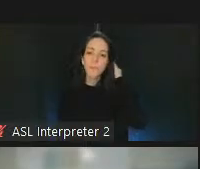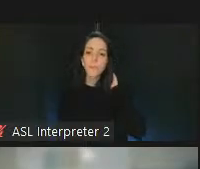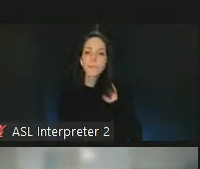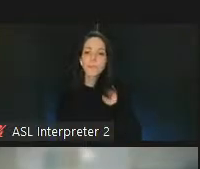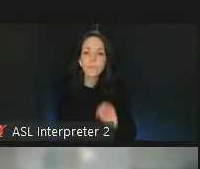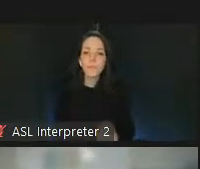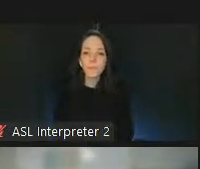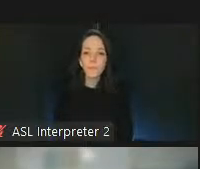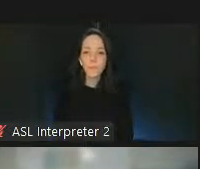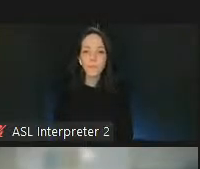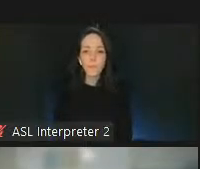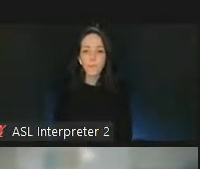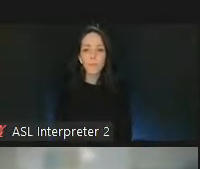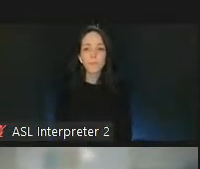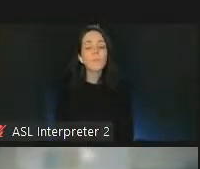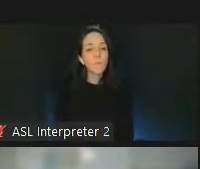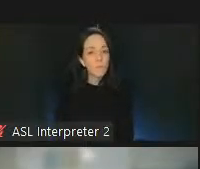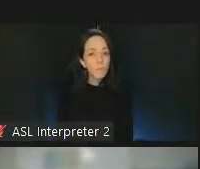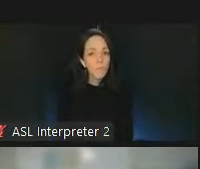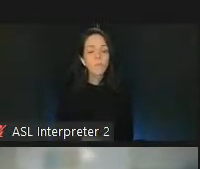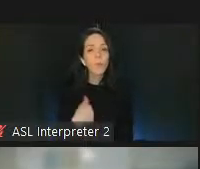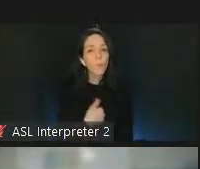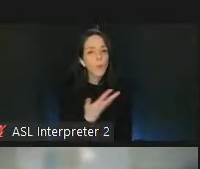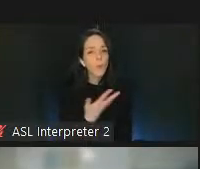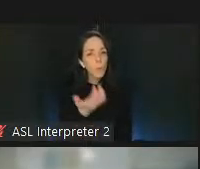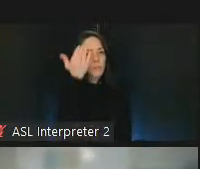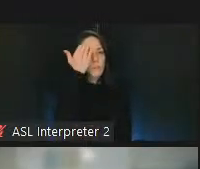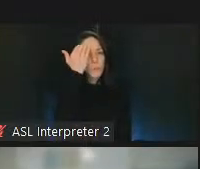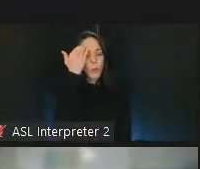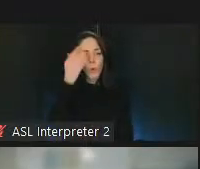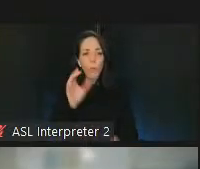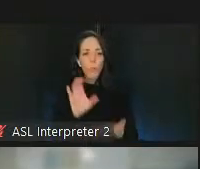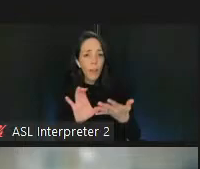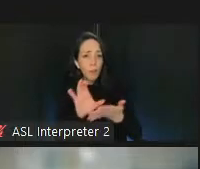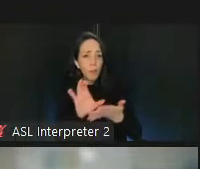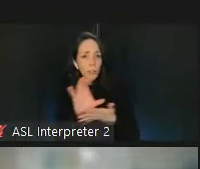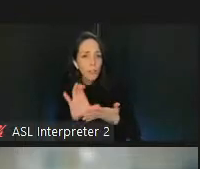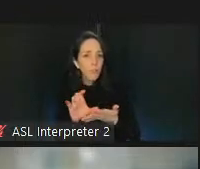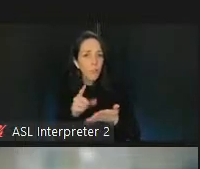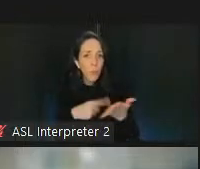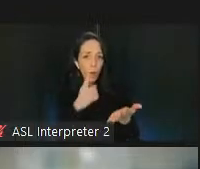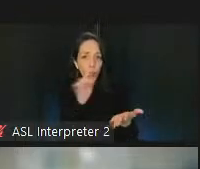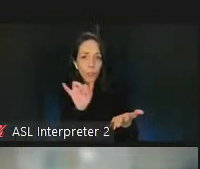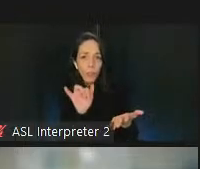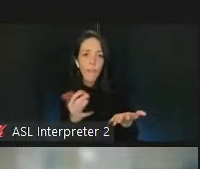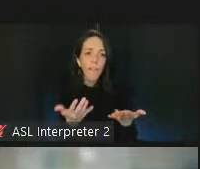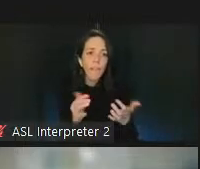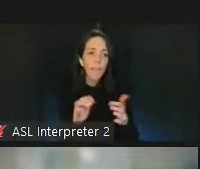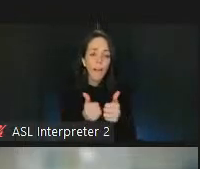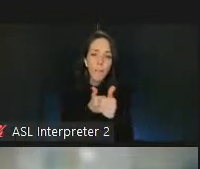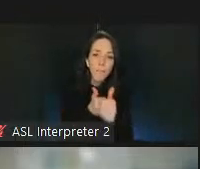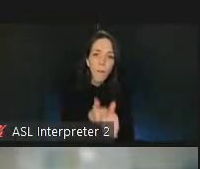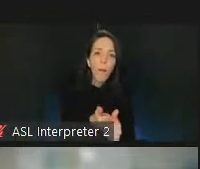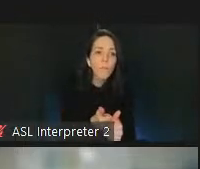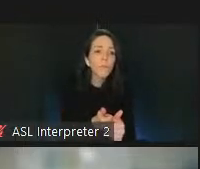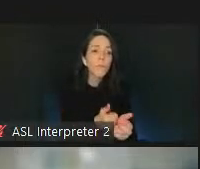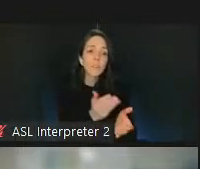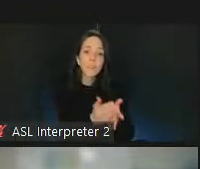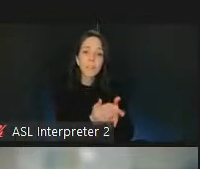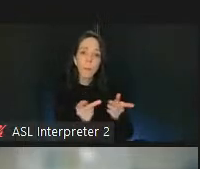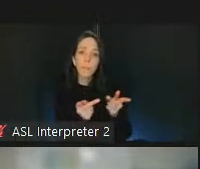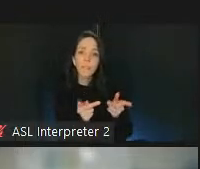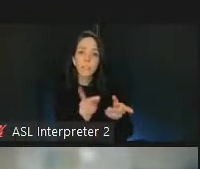orientation and understanding of what that criteria will be and how we will unfreeze positions